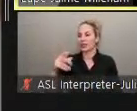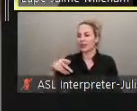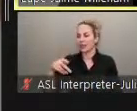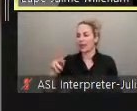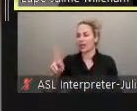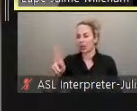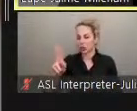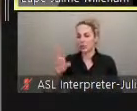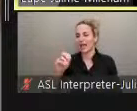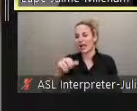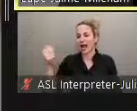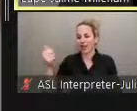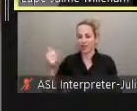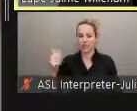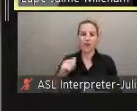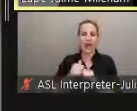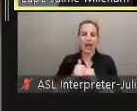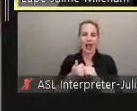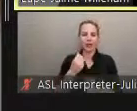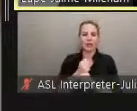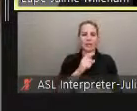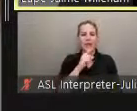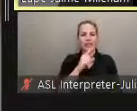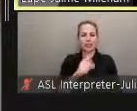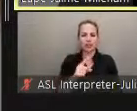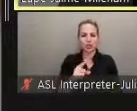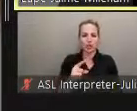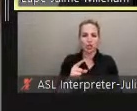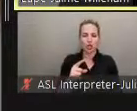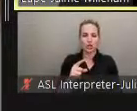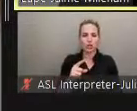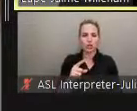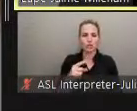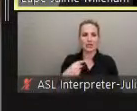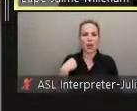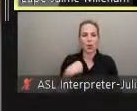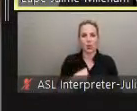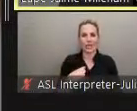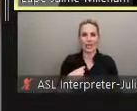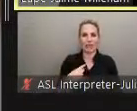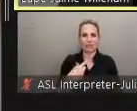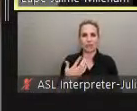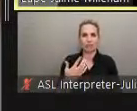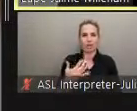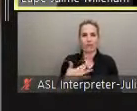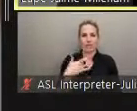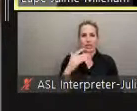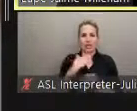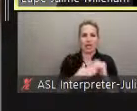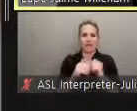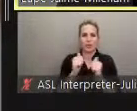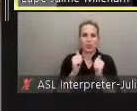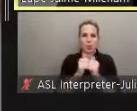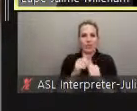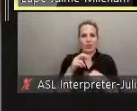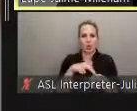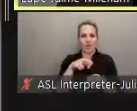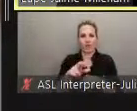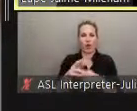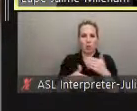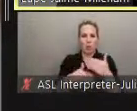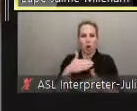others about how to make sure that we are feeling comfortable with the referral process